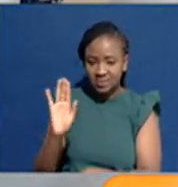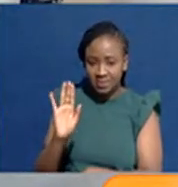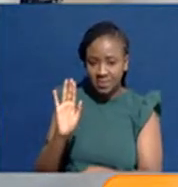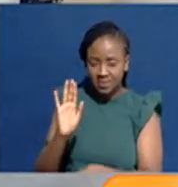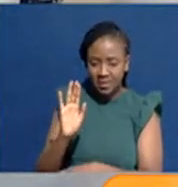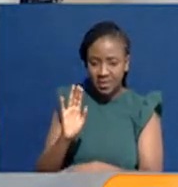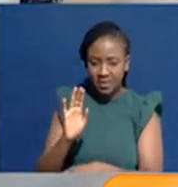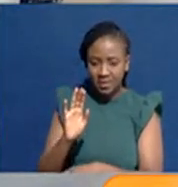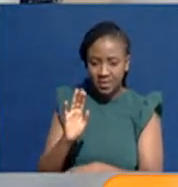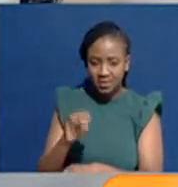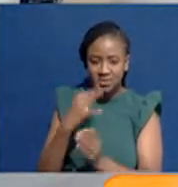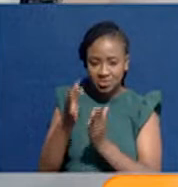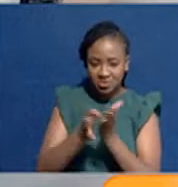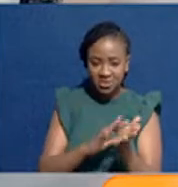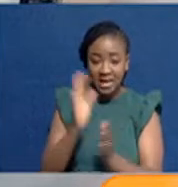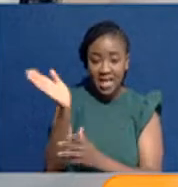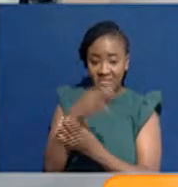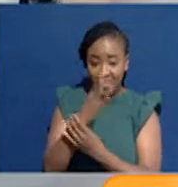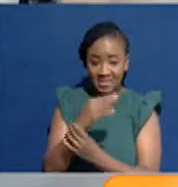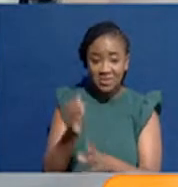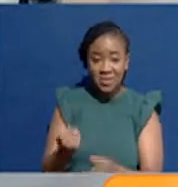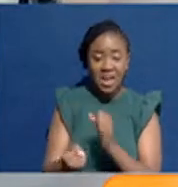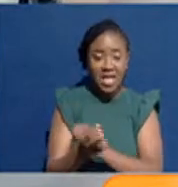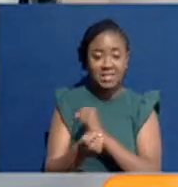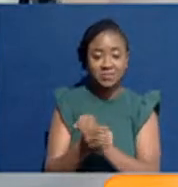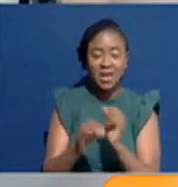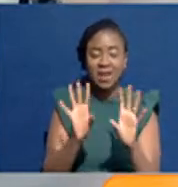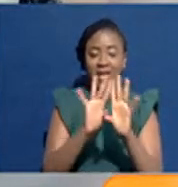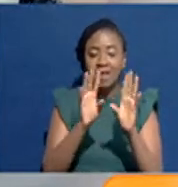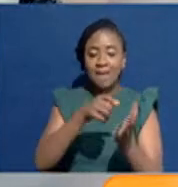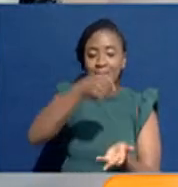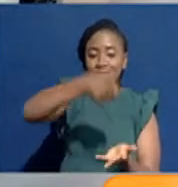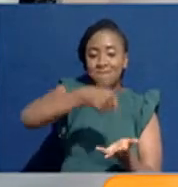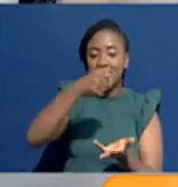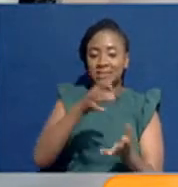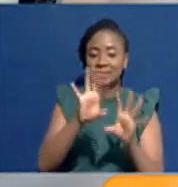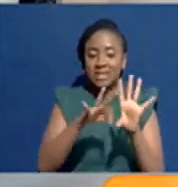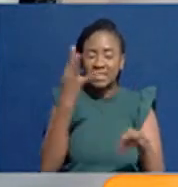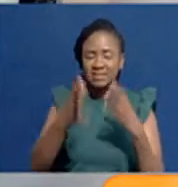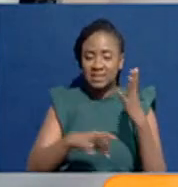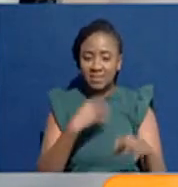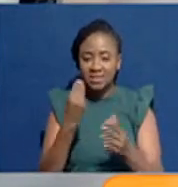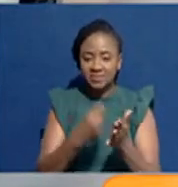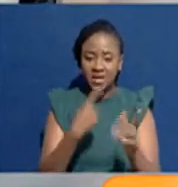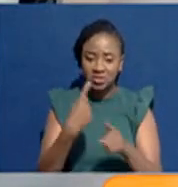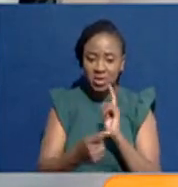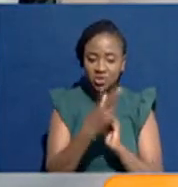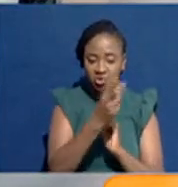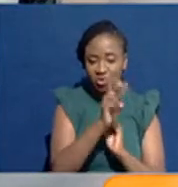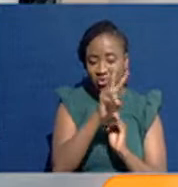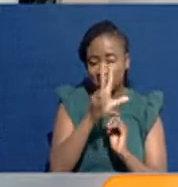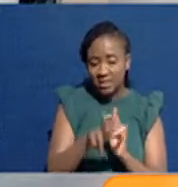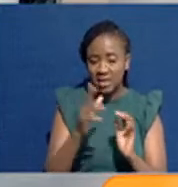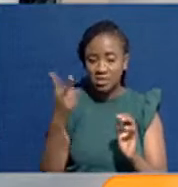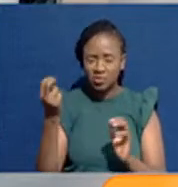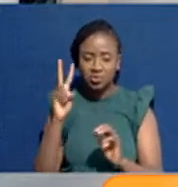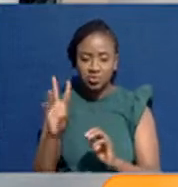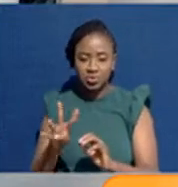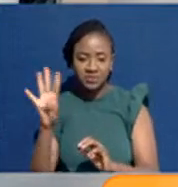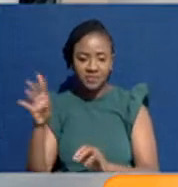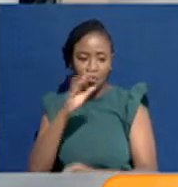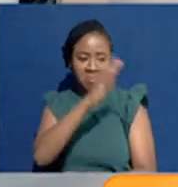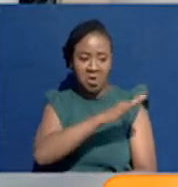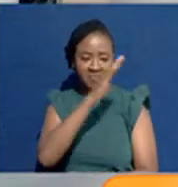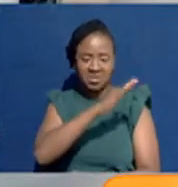Thursday table the budget estimates of the financial year 2023-2024. He'll be reading that statement in the afternoon. We also expect